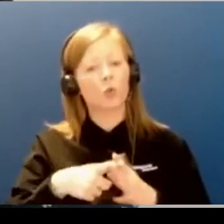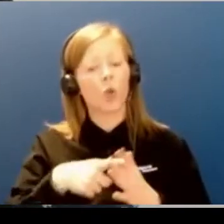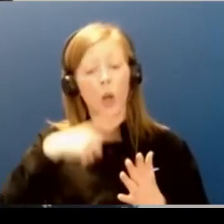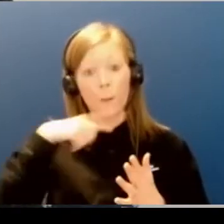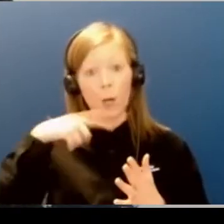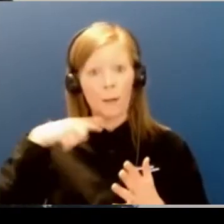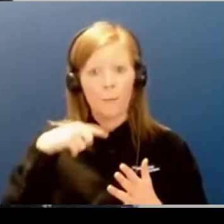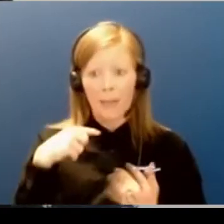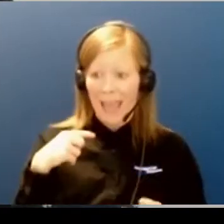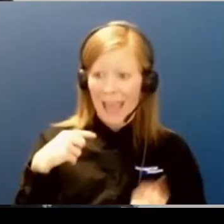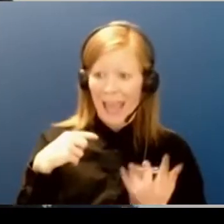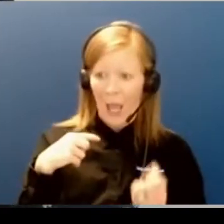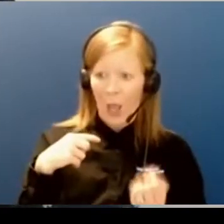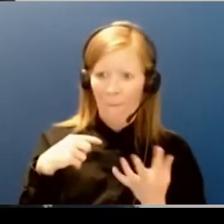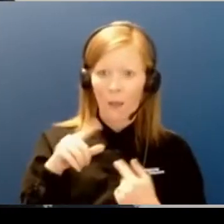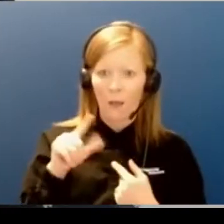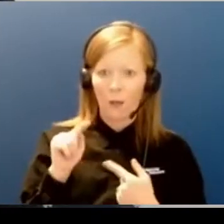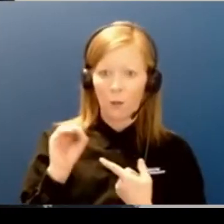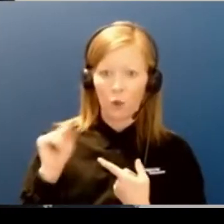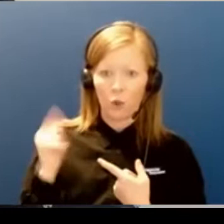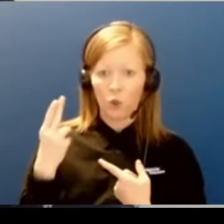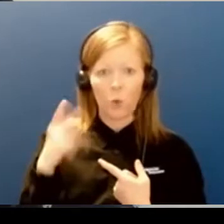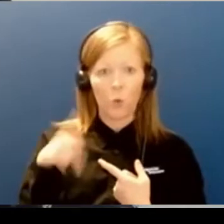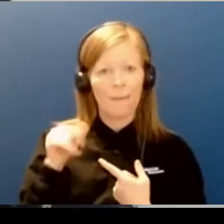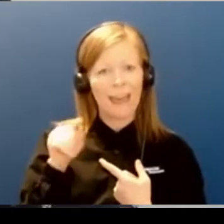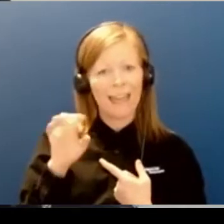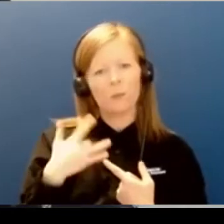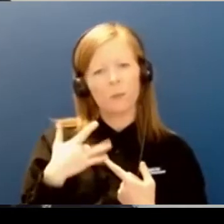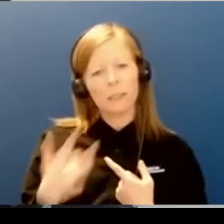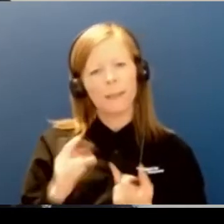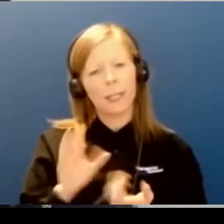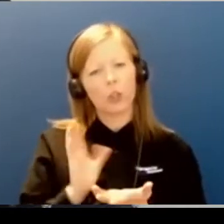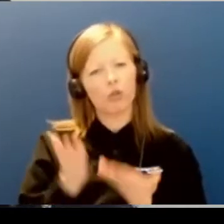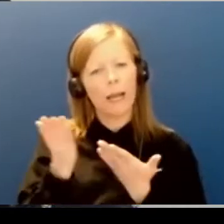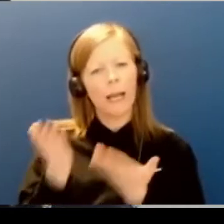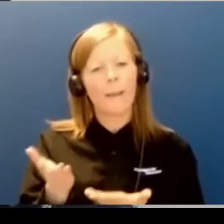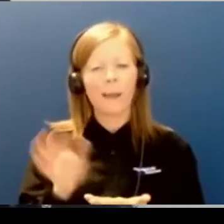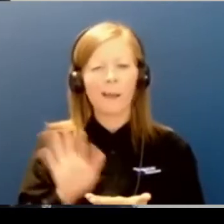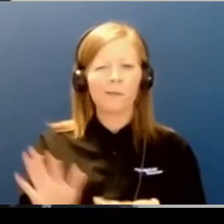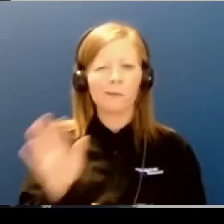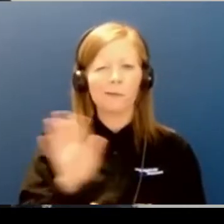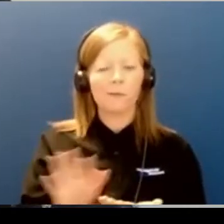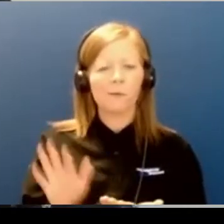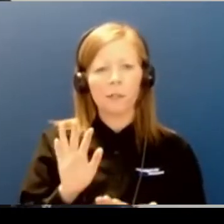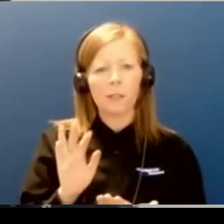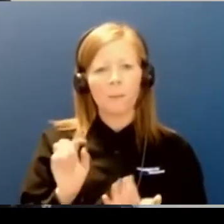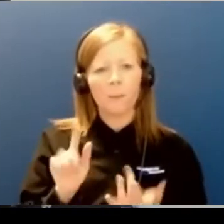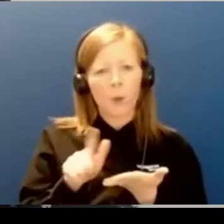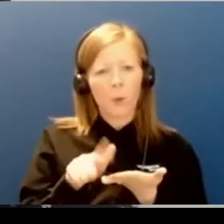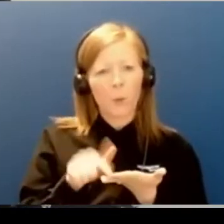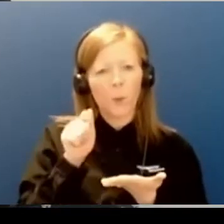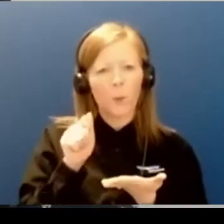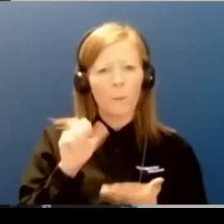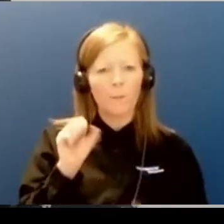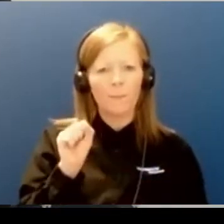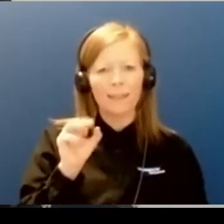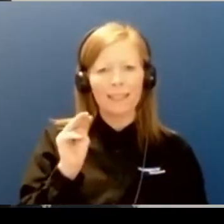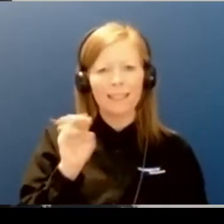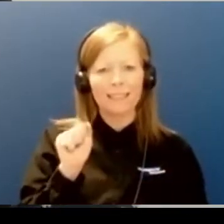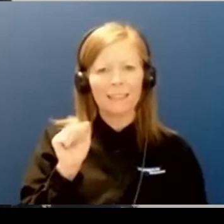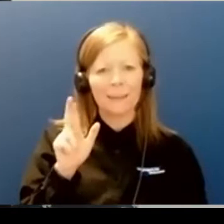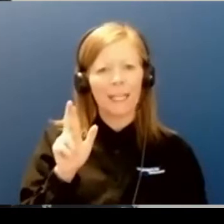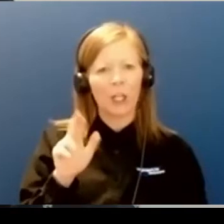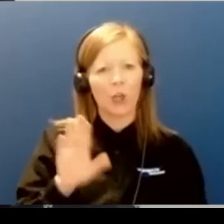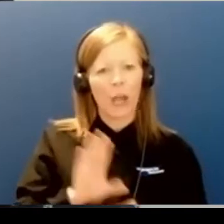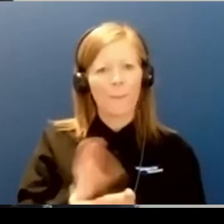of toothpaste is really what's going to have the most impact. We usually recommend a smear amount of fluoride toothpaste under the age